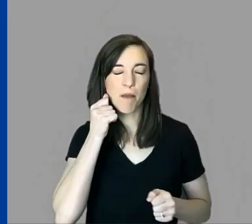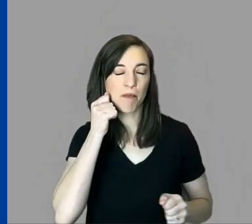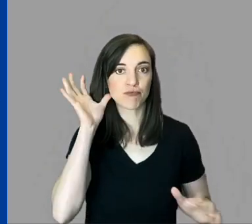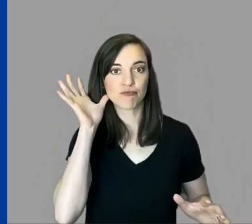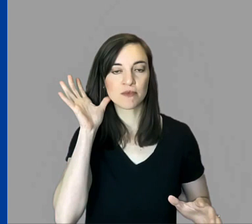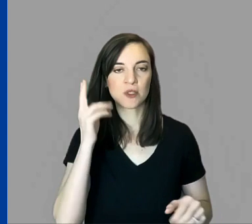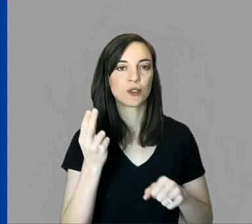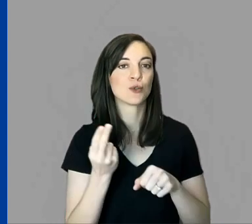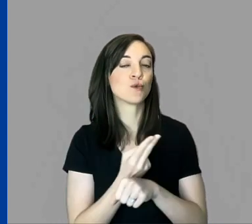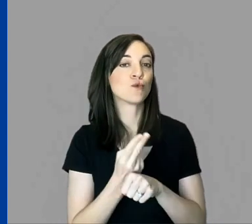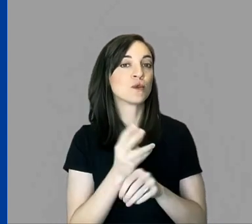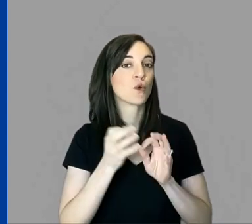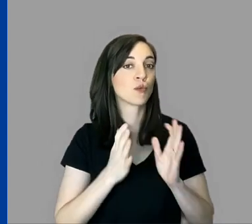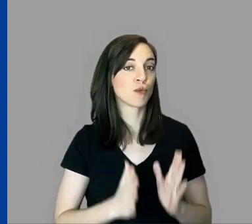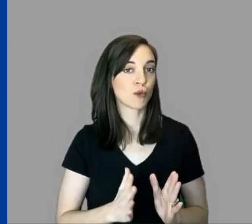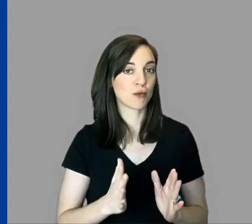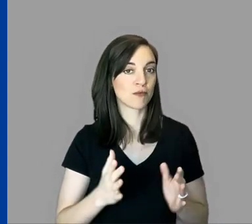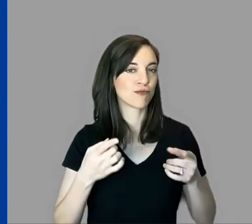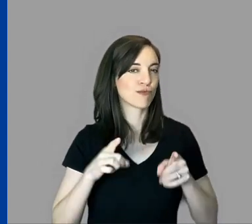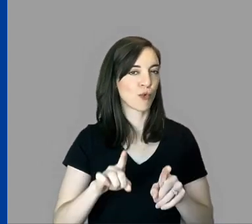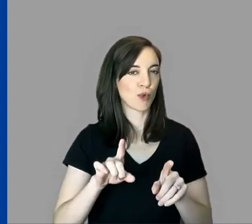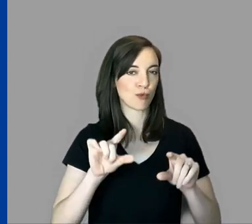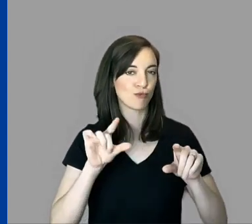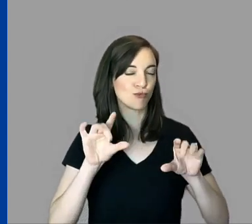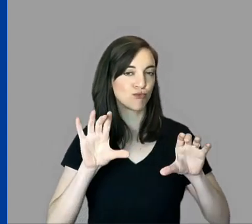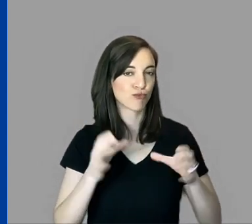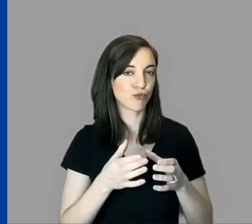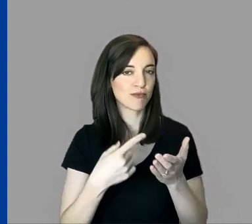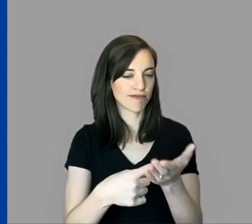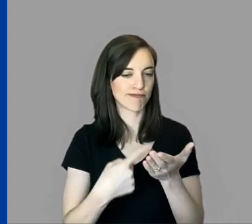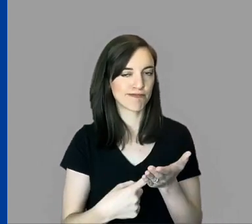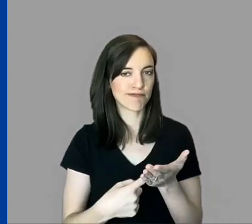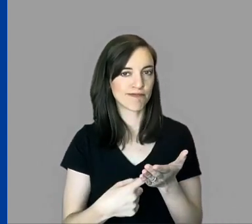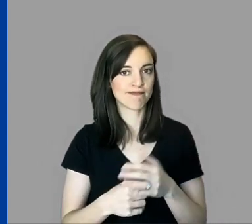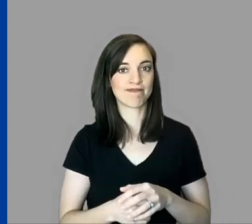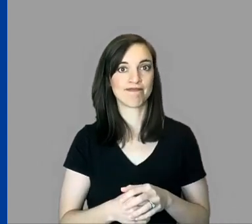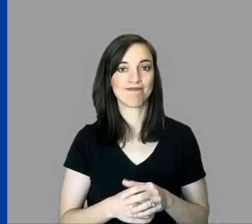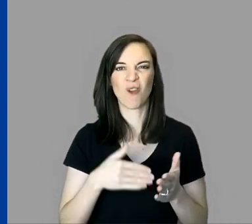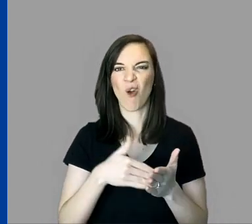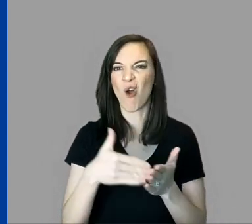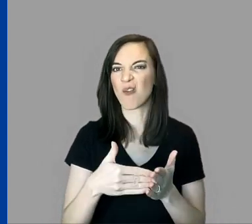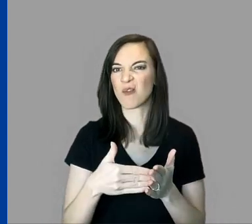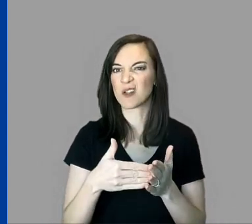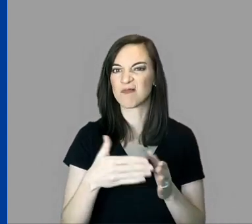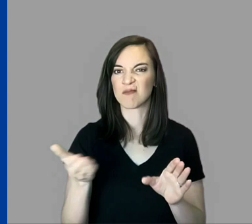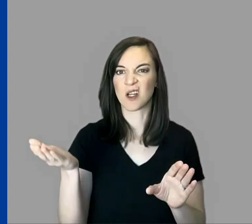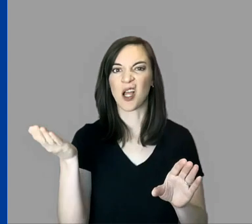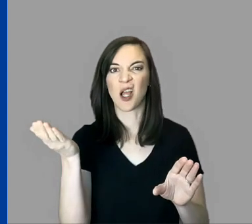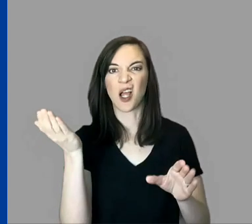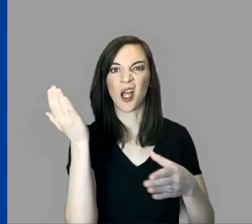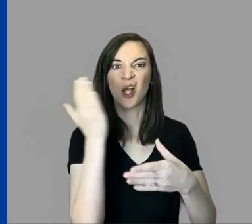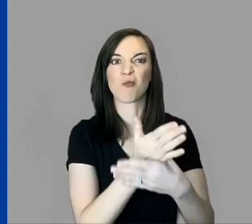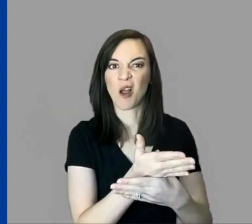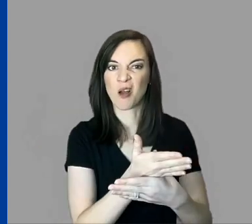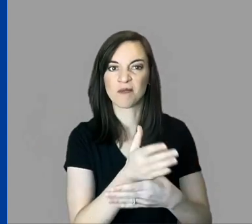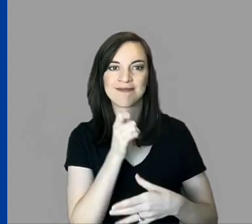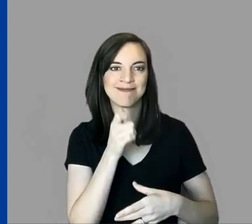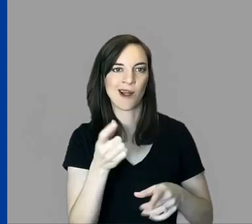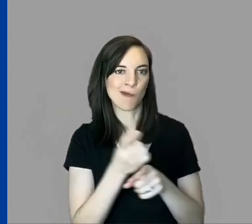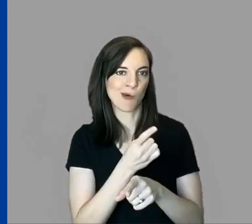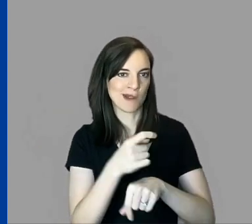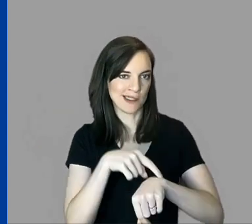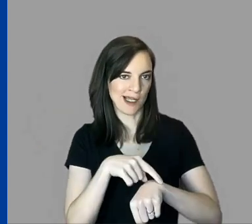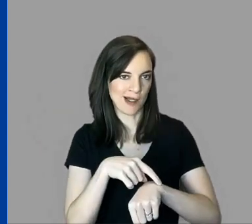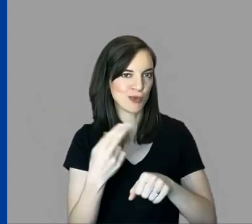Jim, a 4th grade student who is profoundly deaf, has been reported of frequently interjecting in group discussions at inappropriate